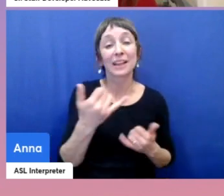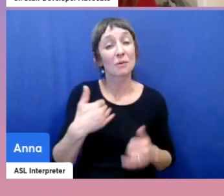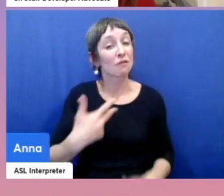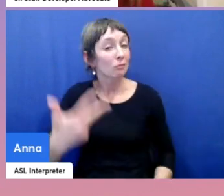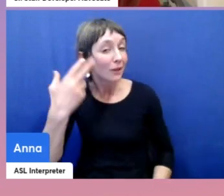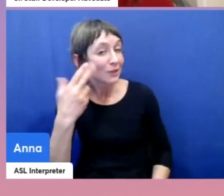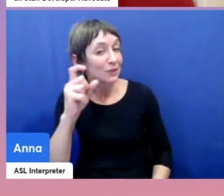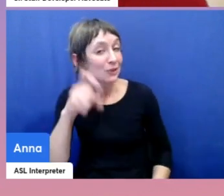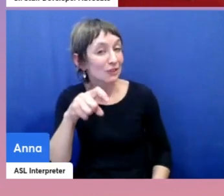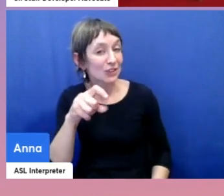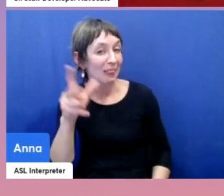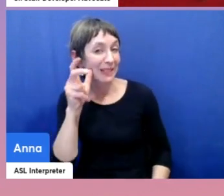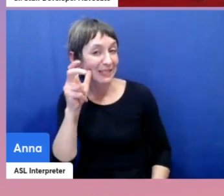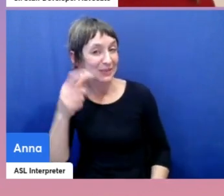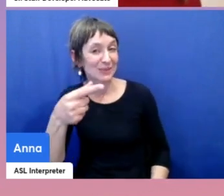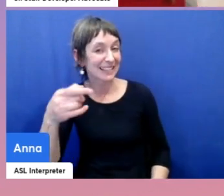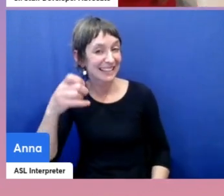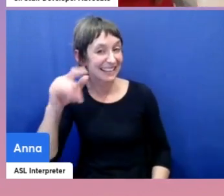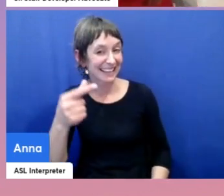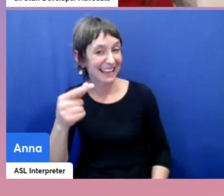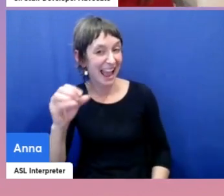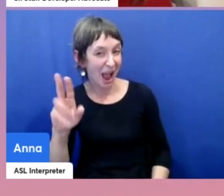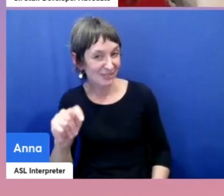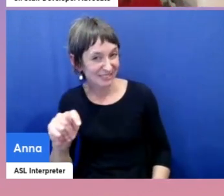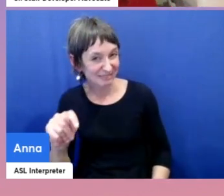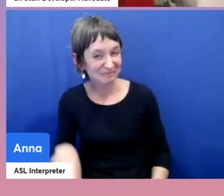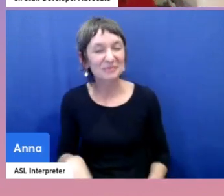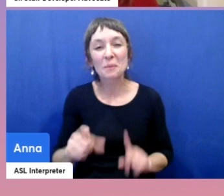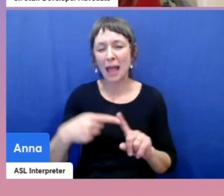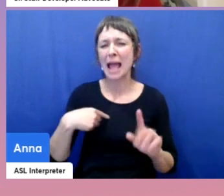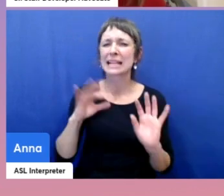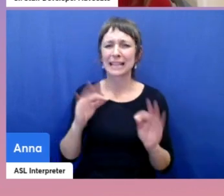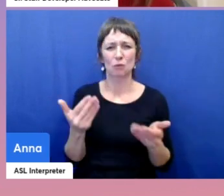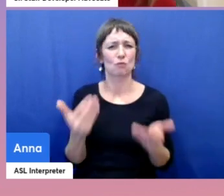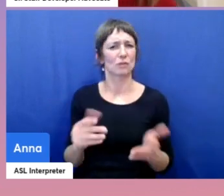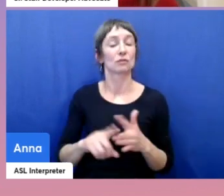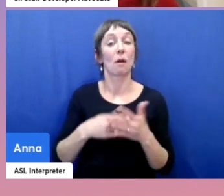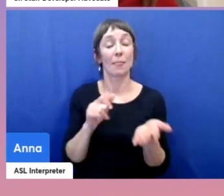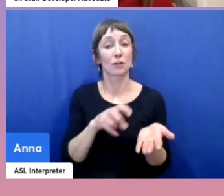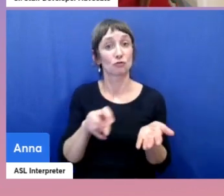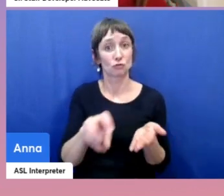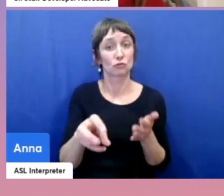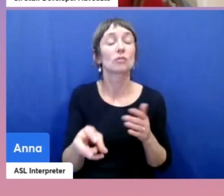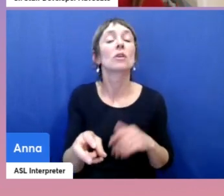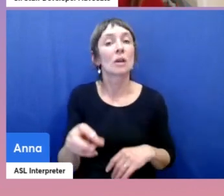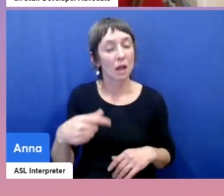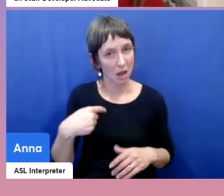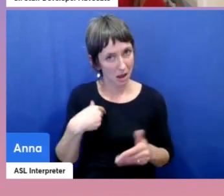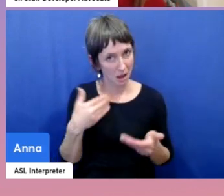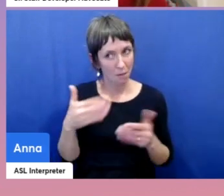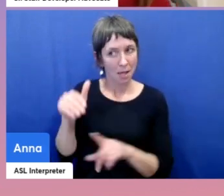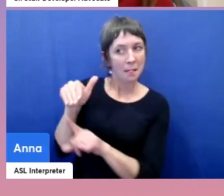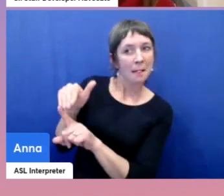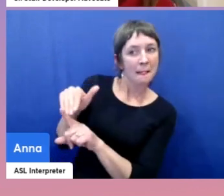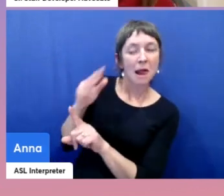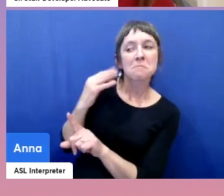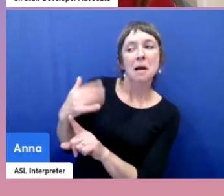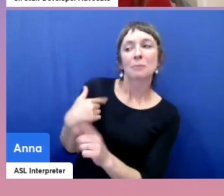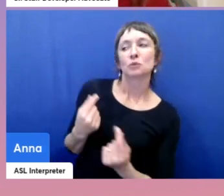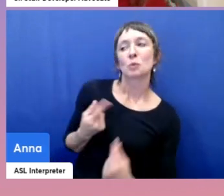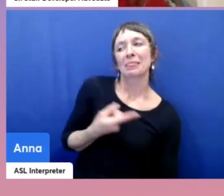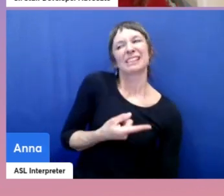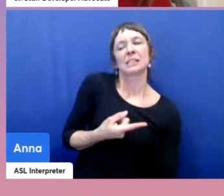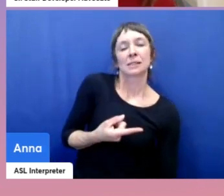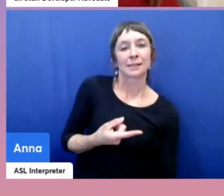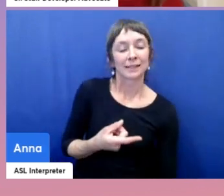out Geeking Out. So when I decided to embark on this journey of running Kubernetes on Nomad, I pinged him to let him know what I was up to.